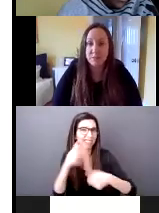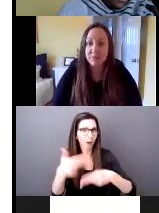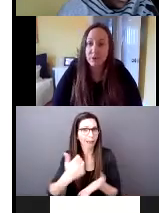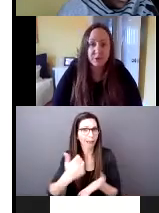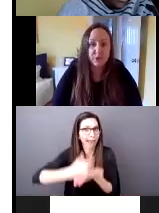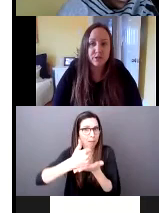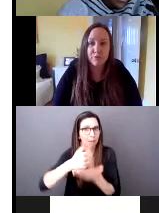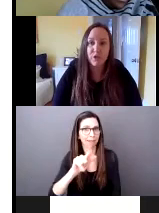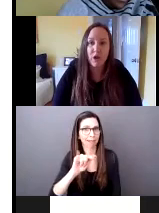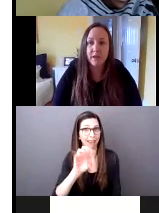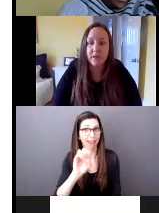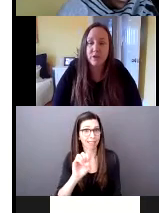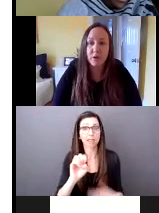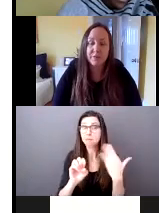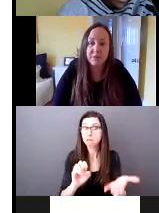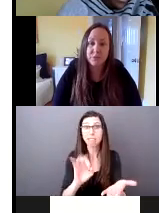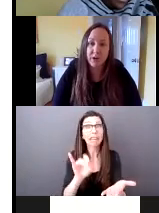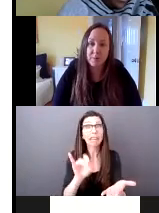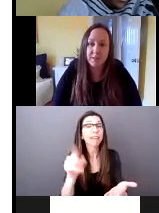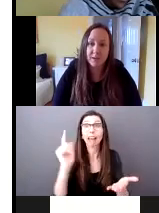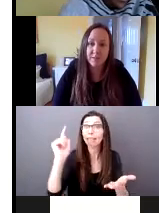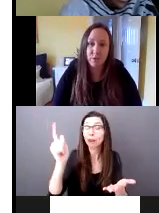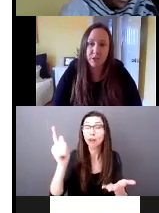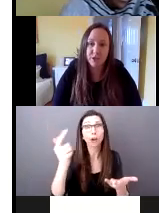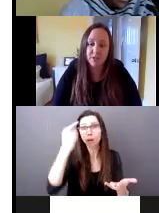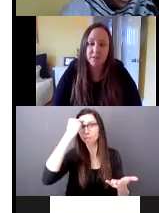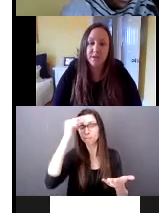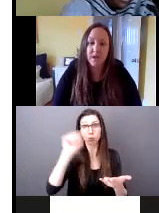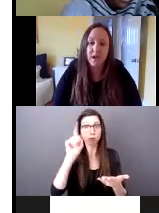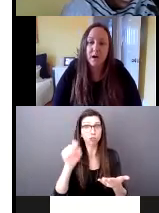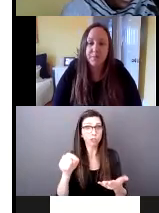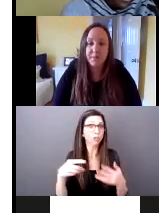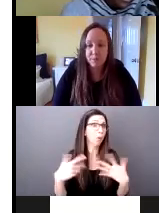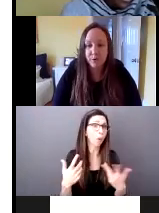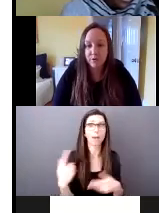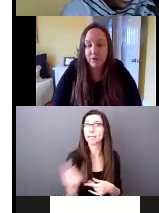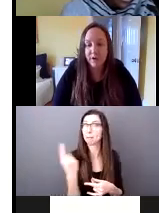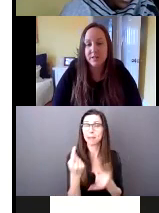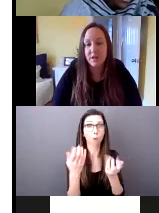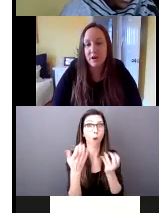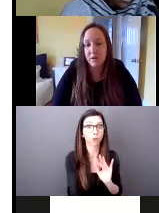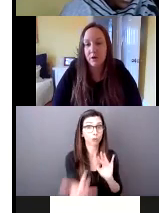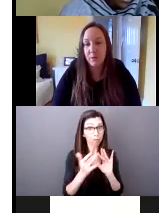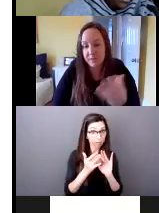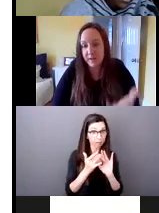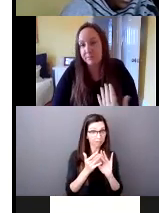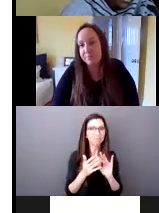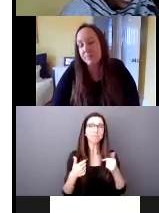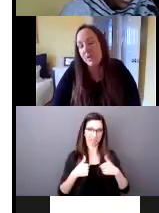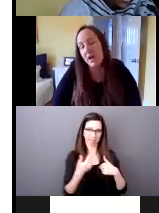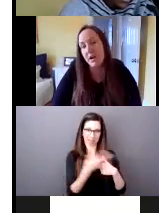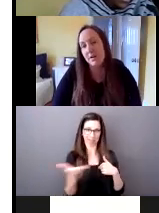any specific questions offline. I know we'll have some time at the end for questions. That's where you can find our